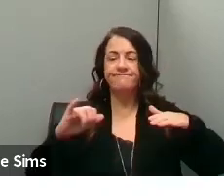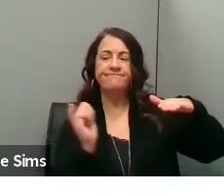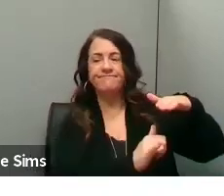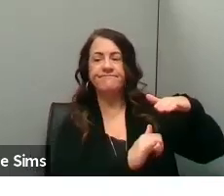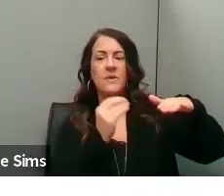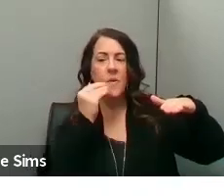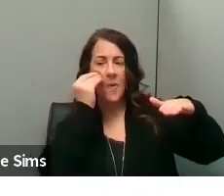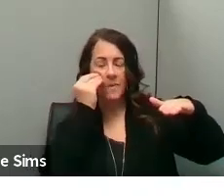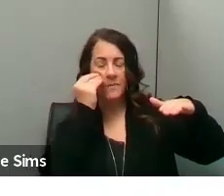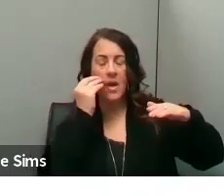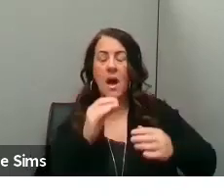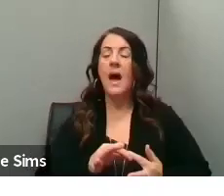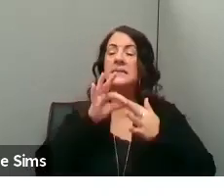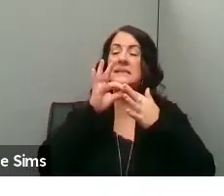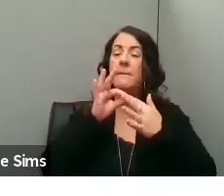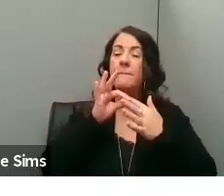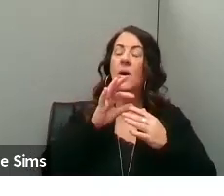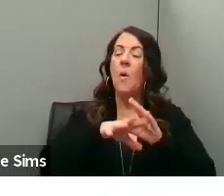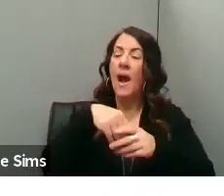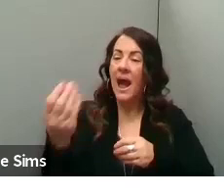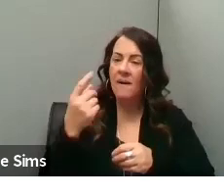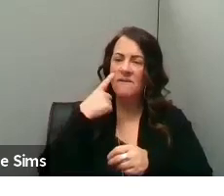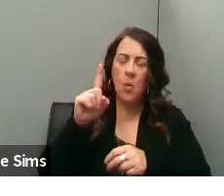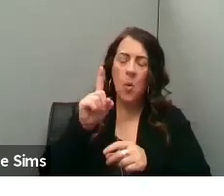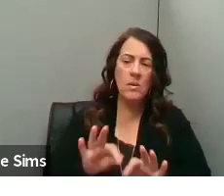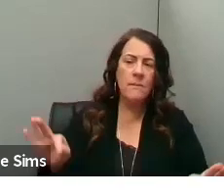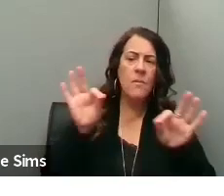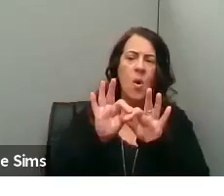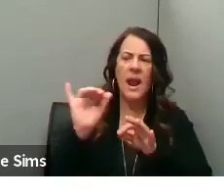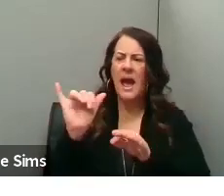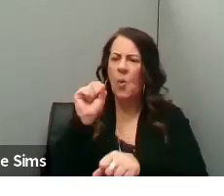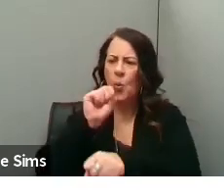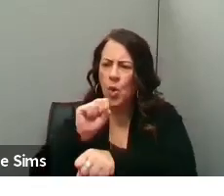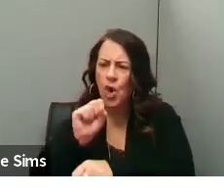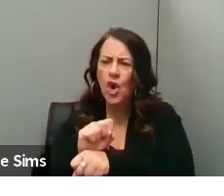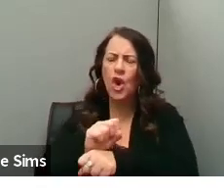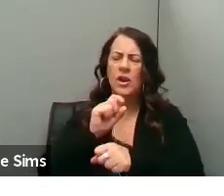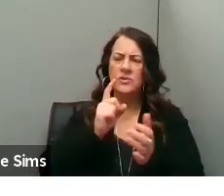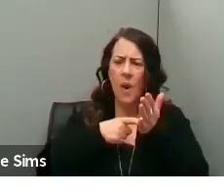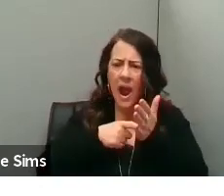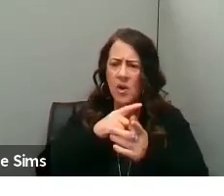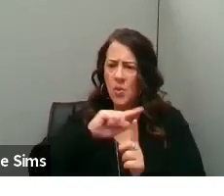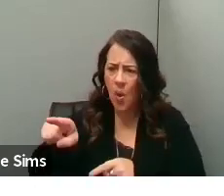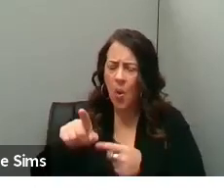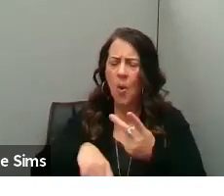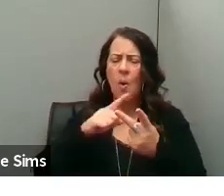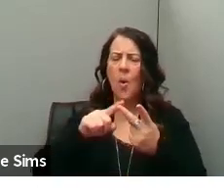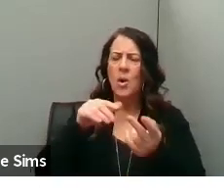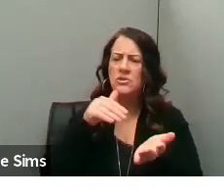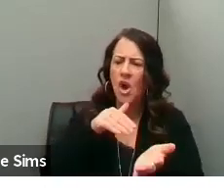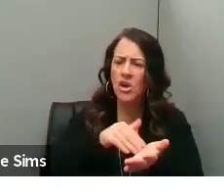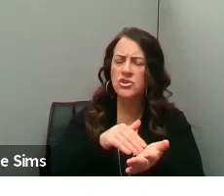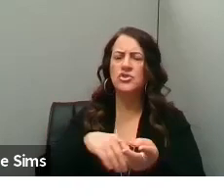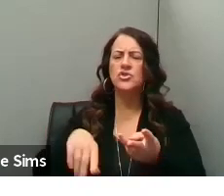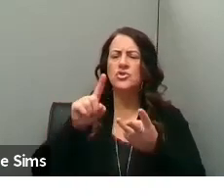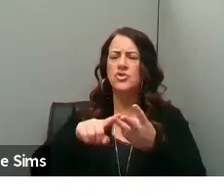activity. That may include going to work, going to the hospital, going to a doctor's appointment,